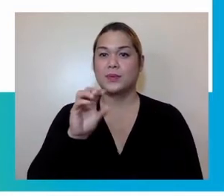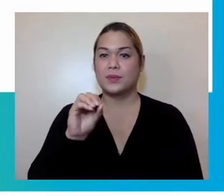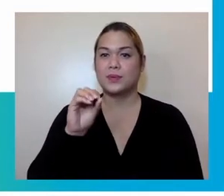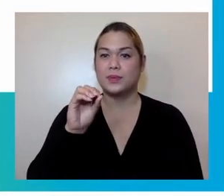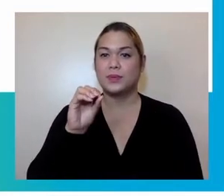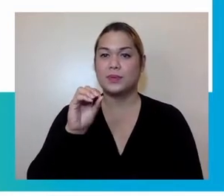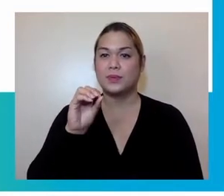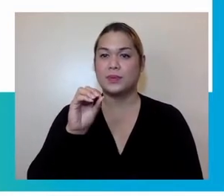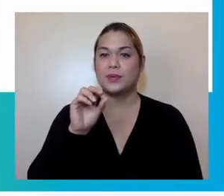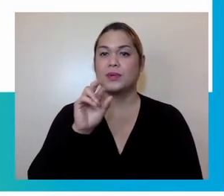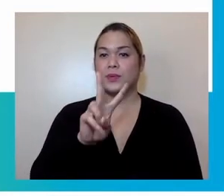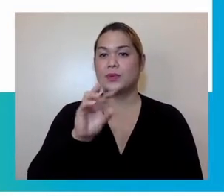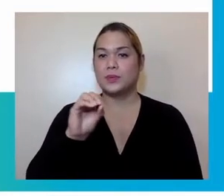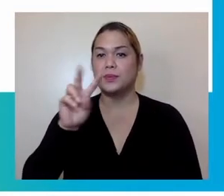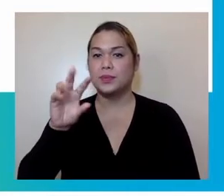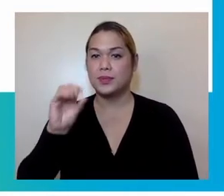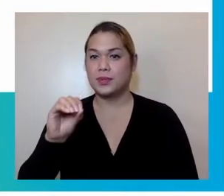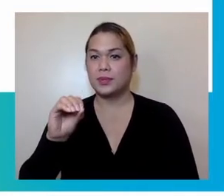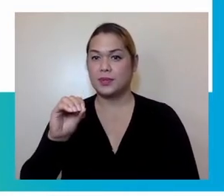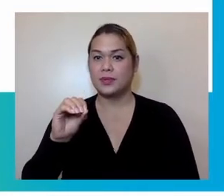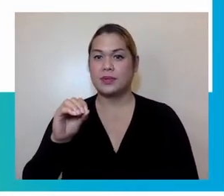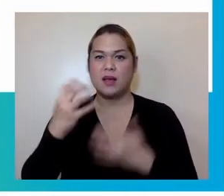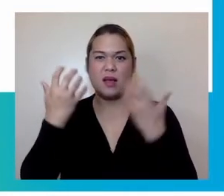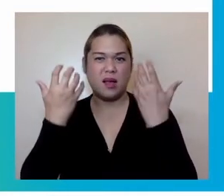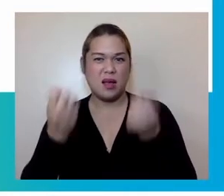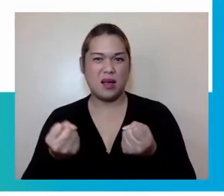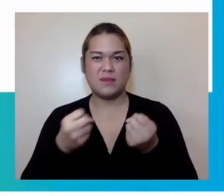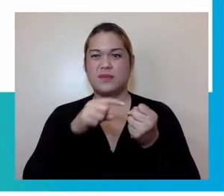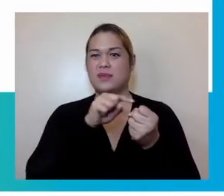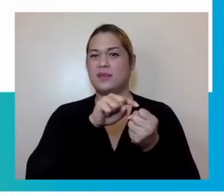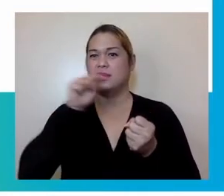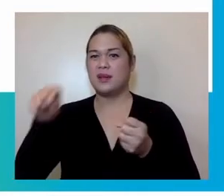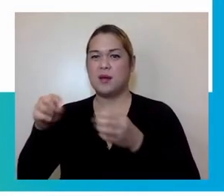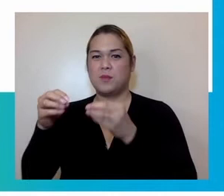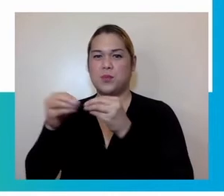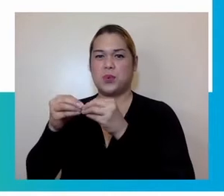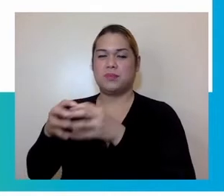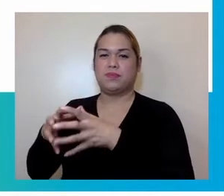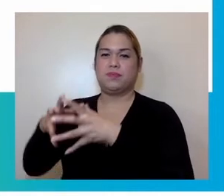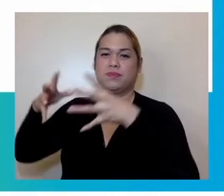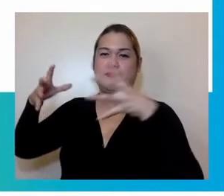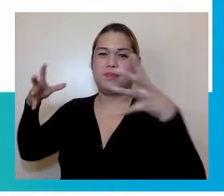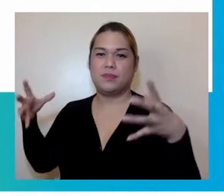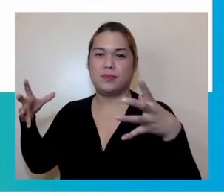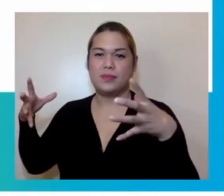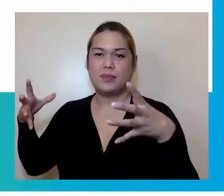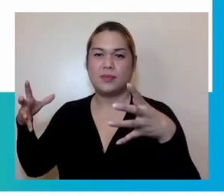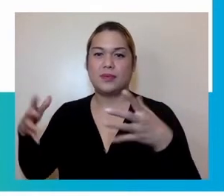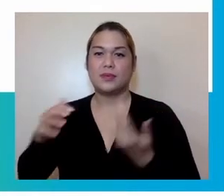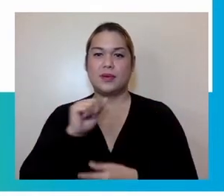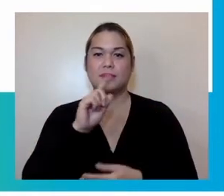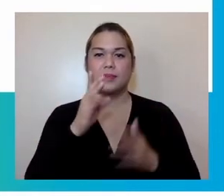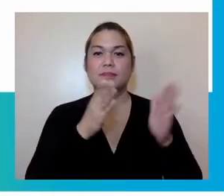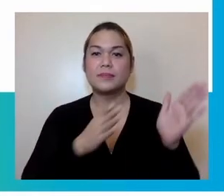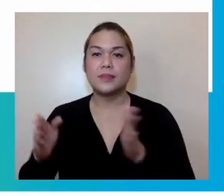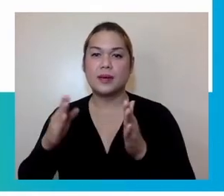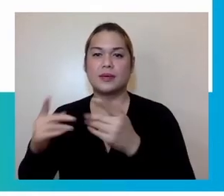We also noticed the use of ADB's climate change fund in coal-based energy projects, like in the case of Tianjin